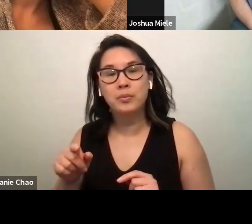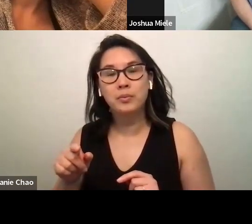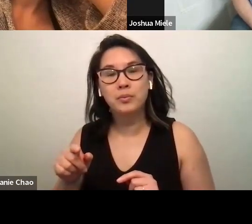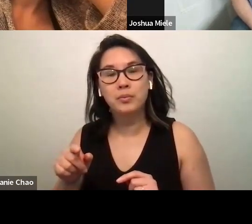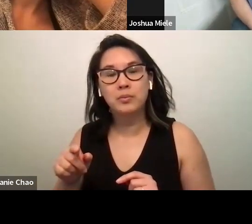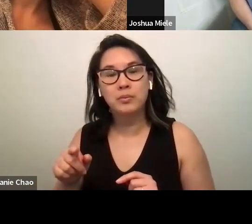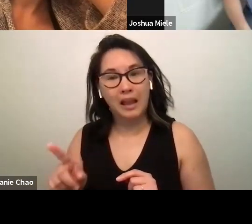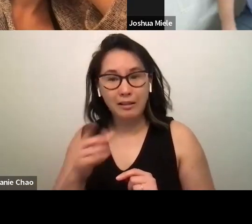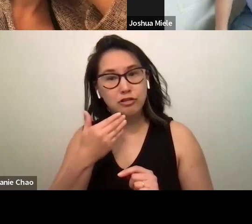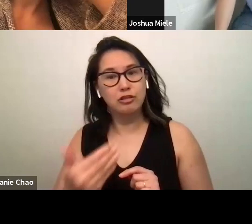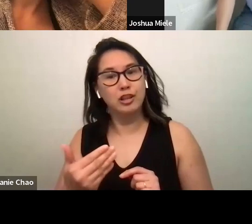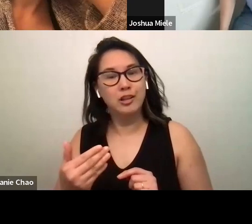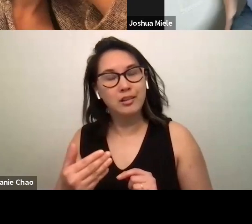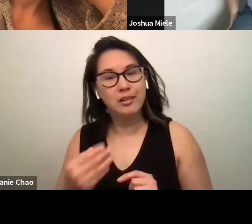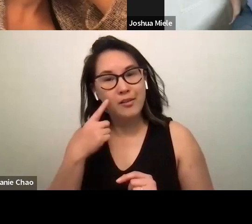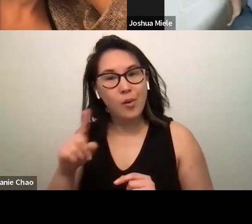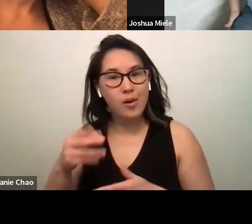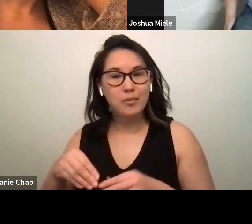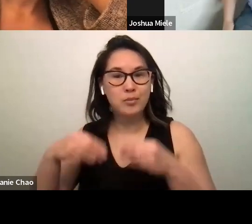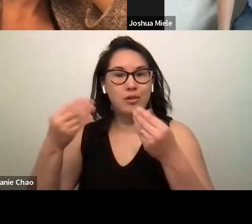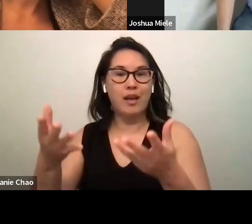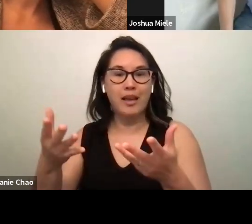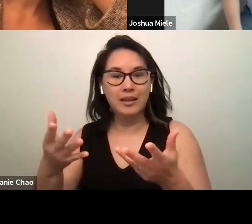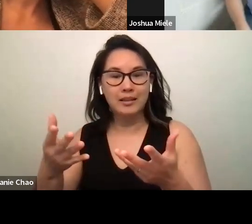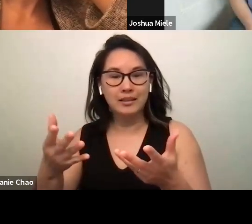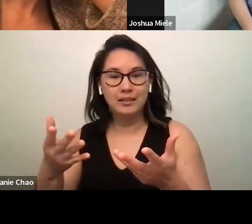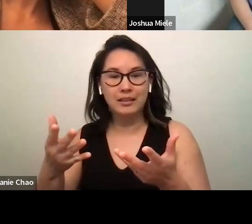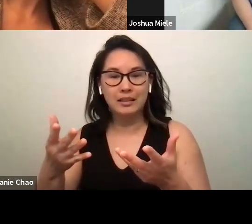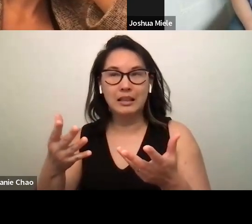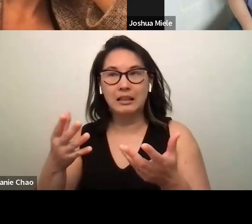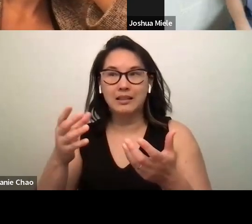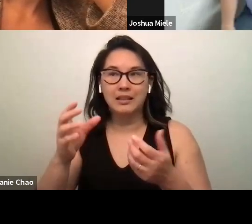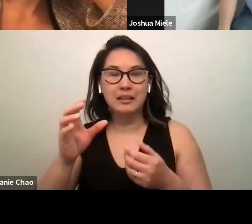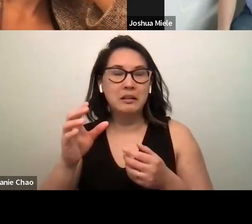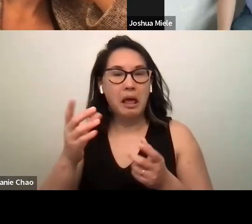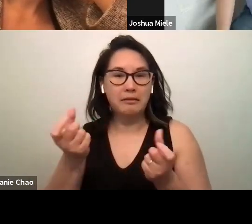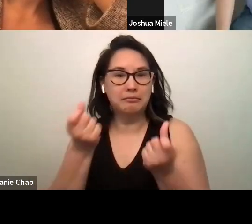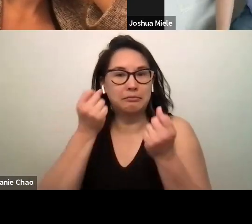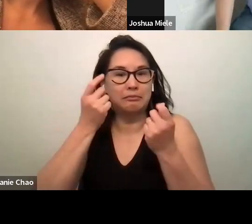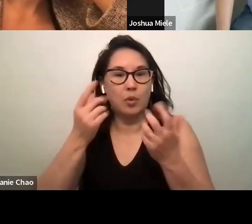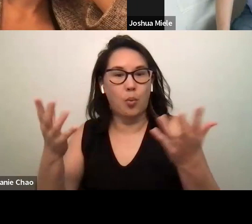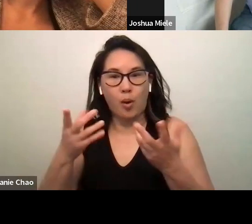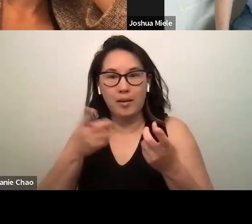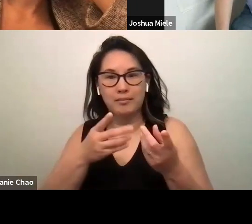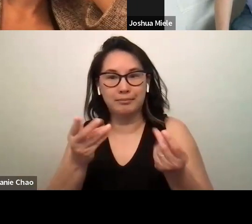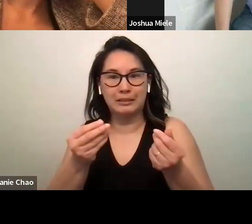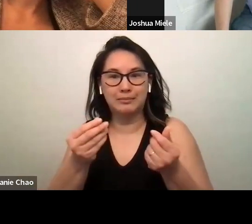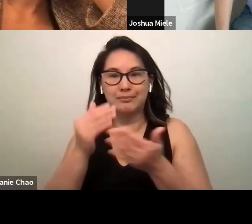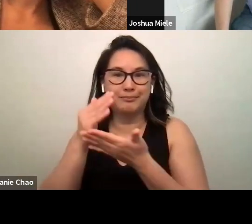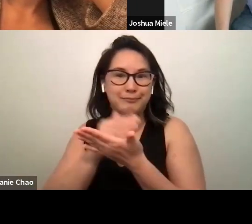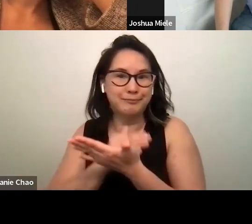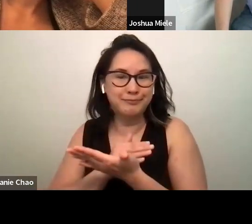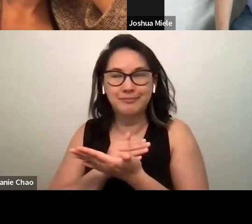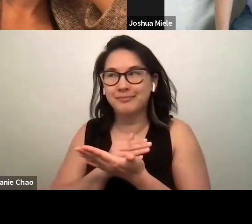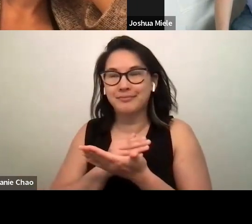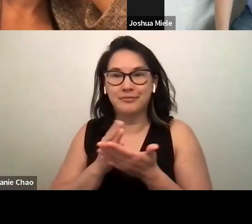really good for providing an insight into what the material was. As